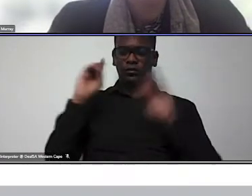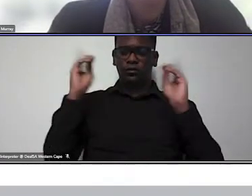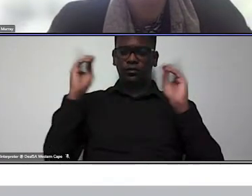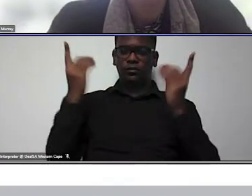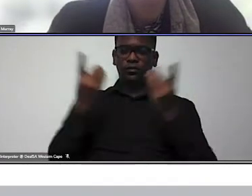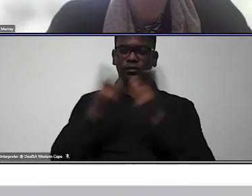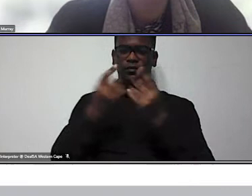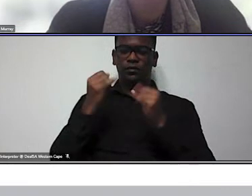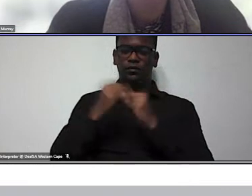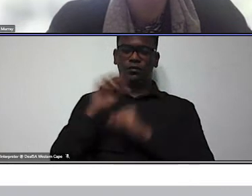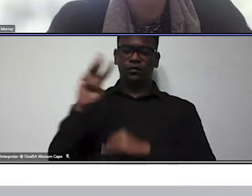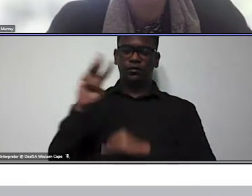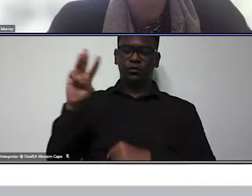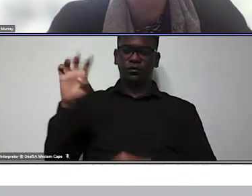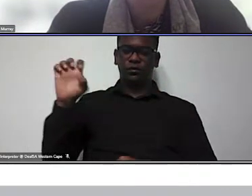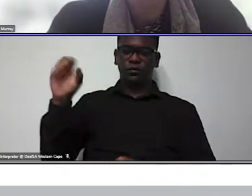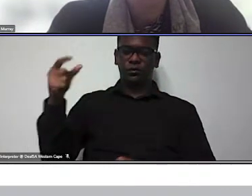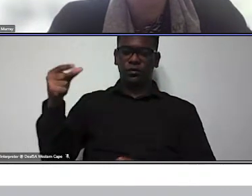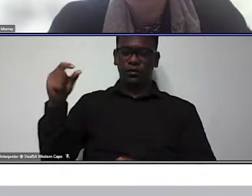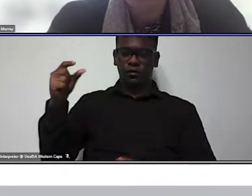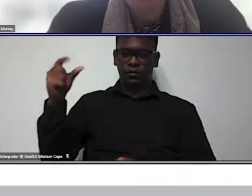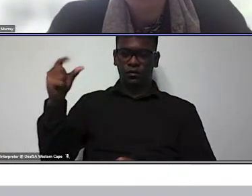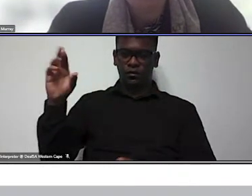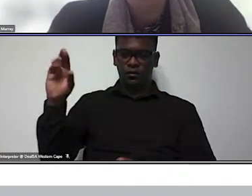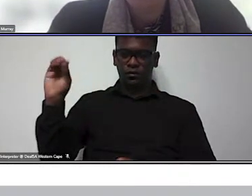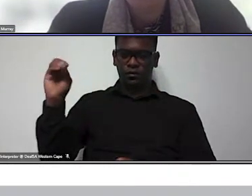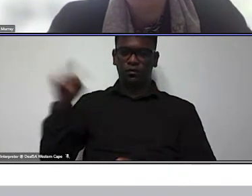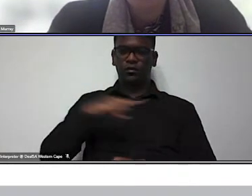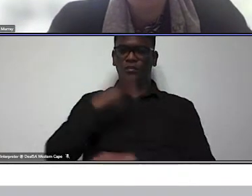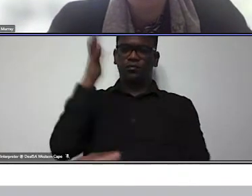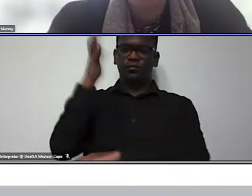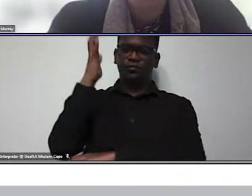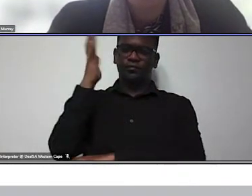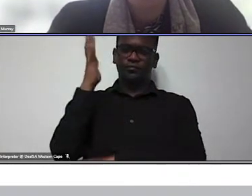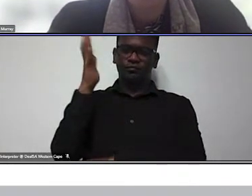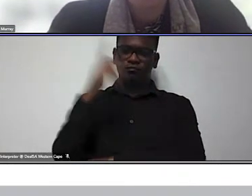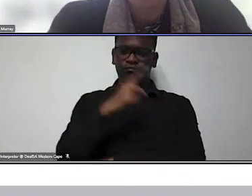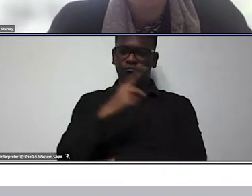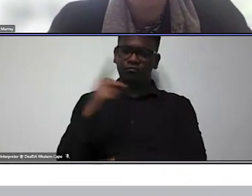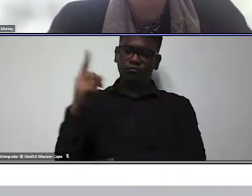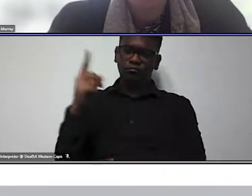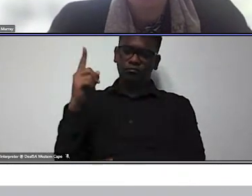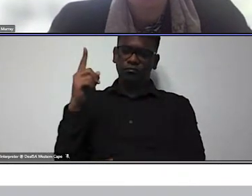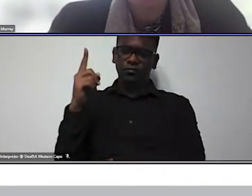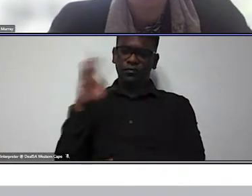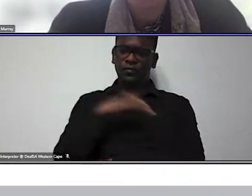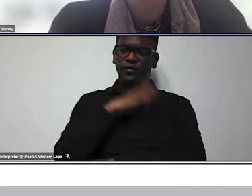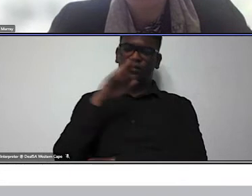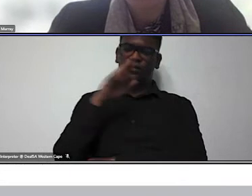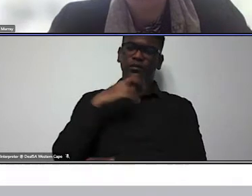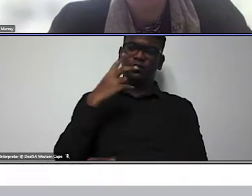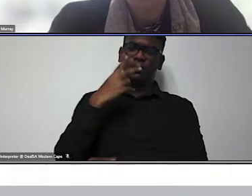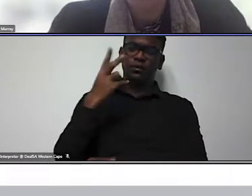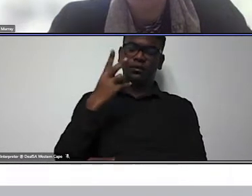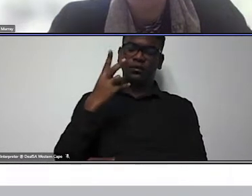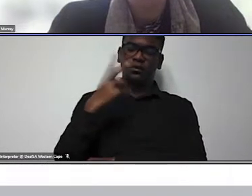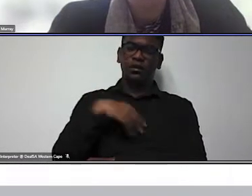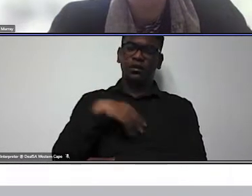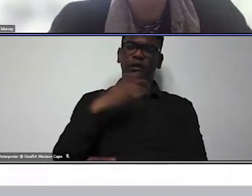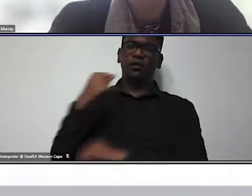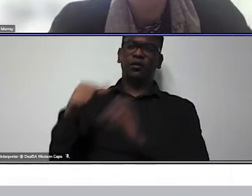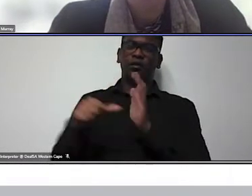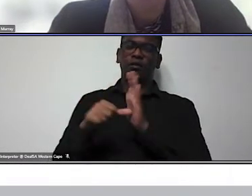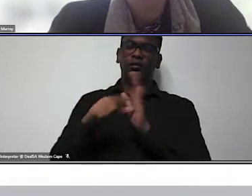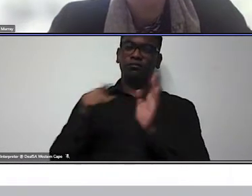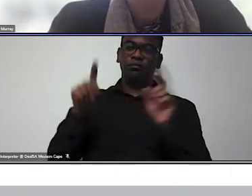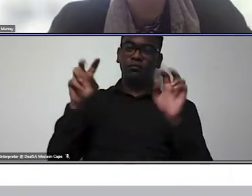the presenters for your contributions today. I think all of us realize how important this issue is, not